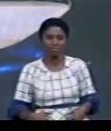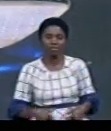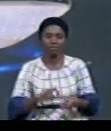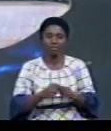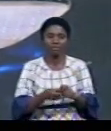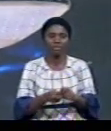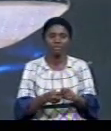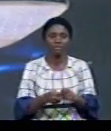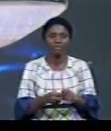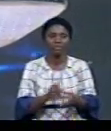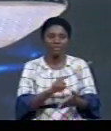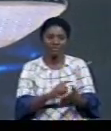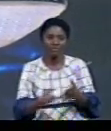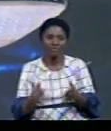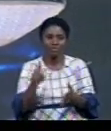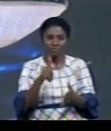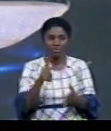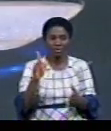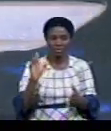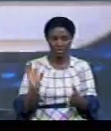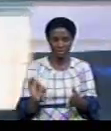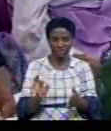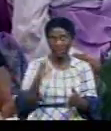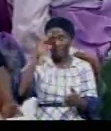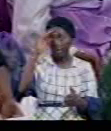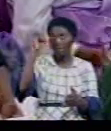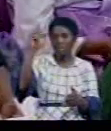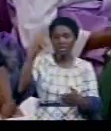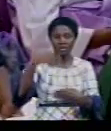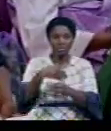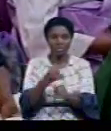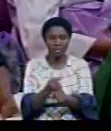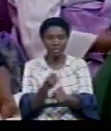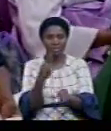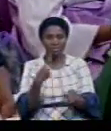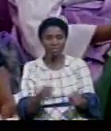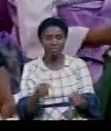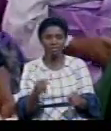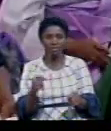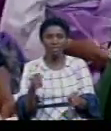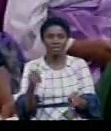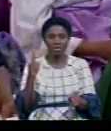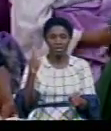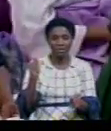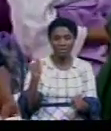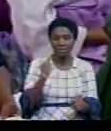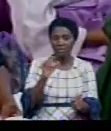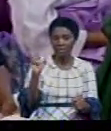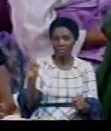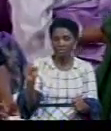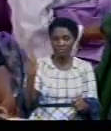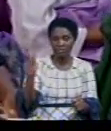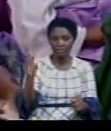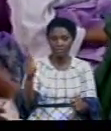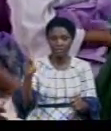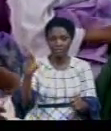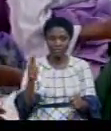he maketh the storm, tell me, he maketh my